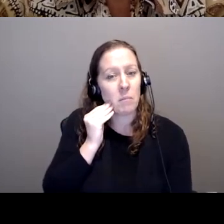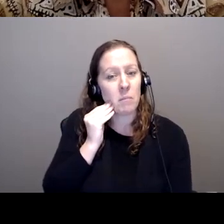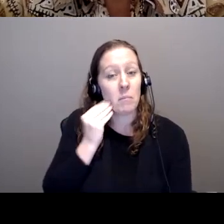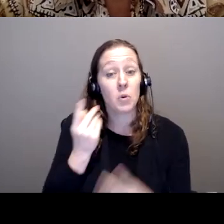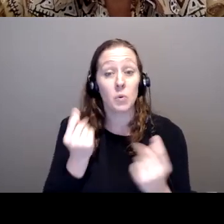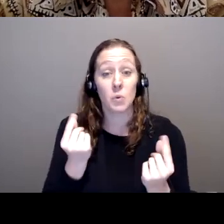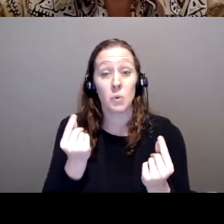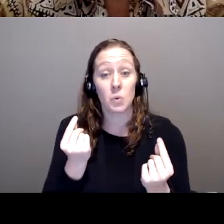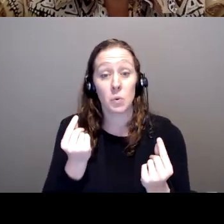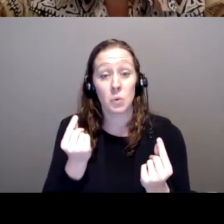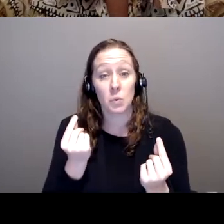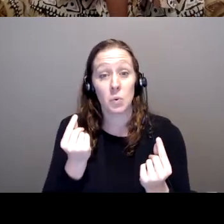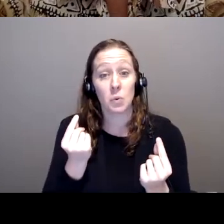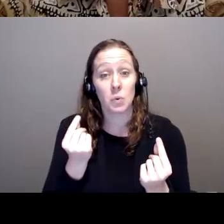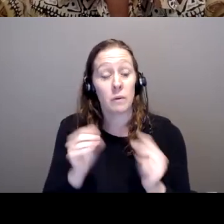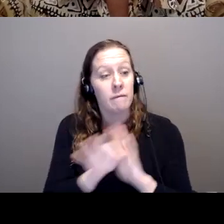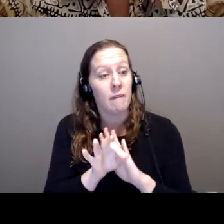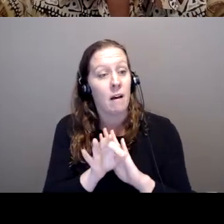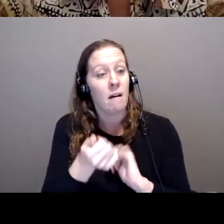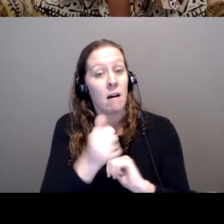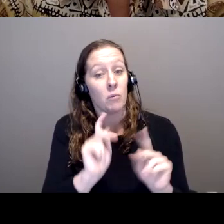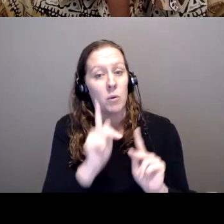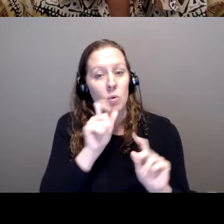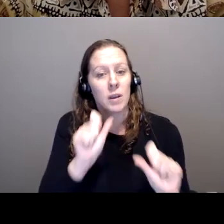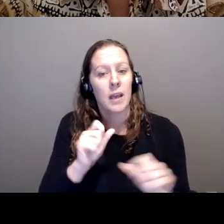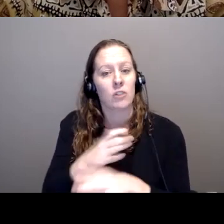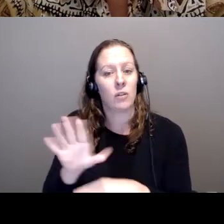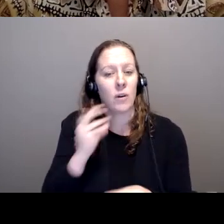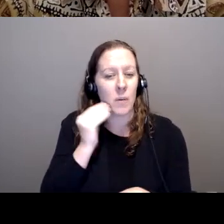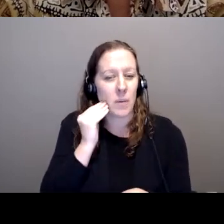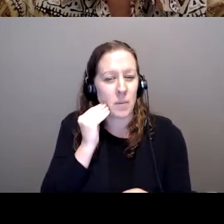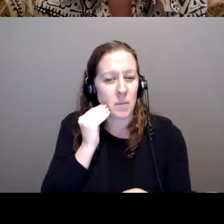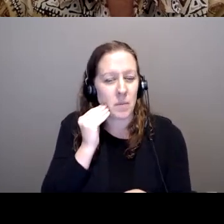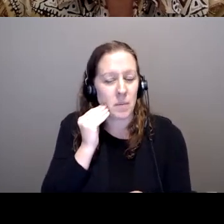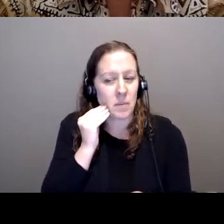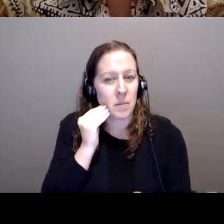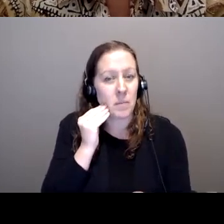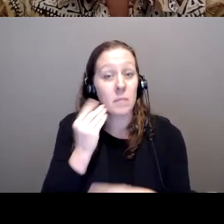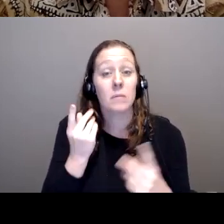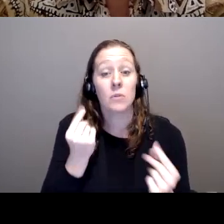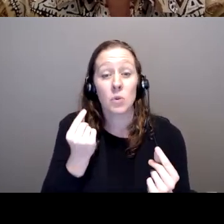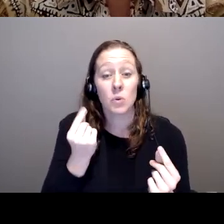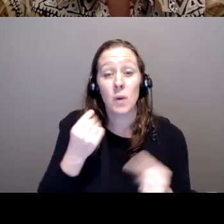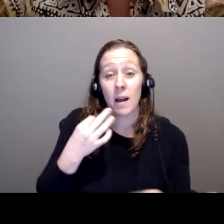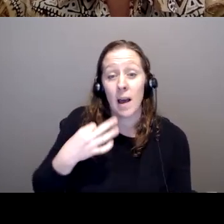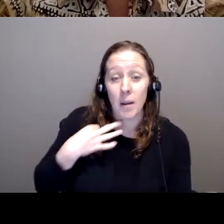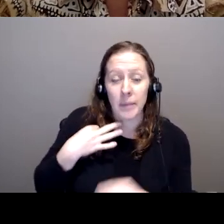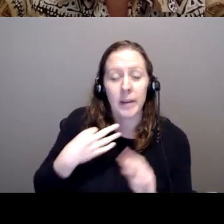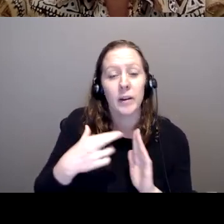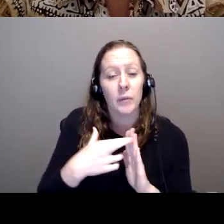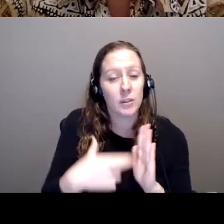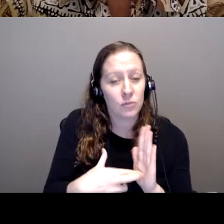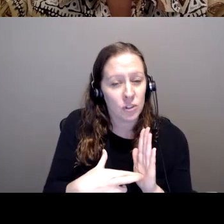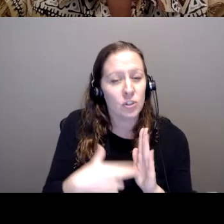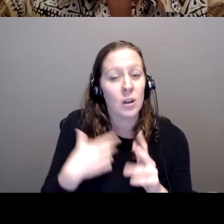home sharers. And we take them through a process of application, registration, and